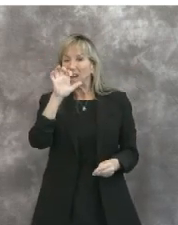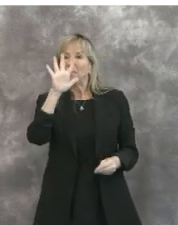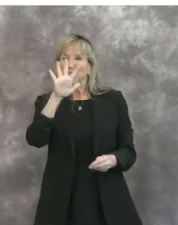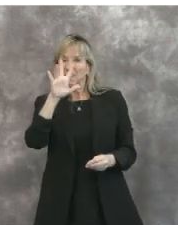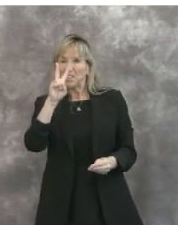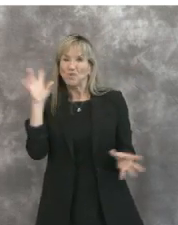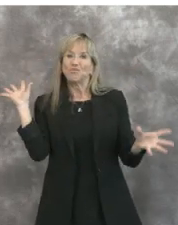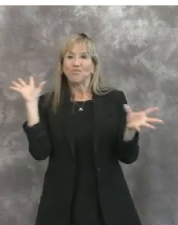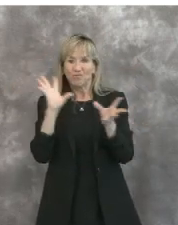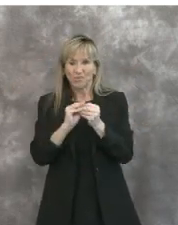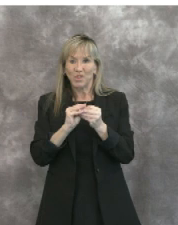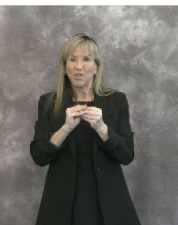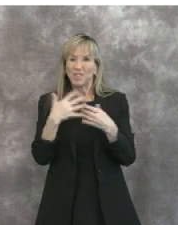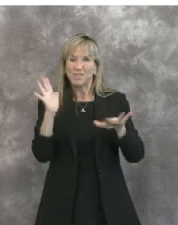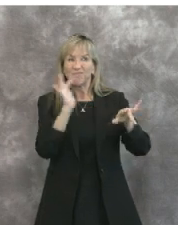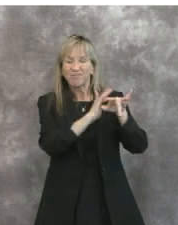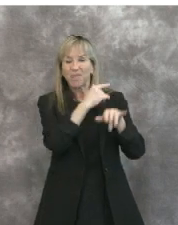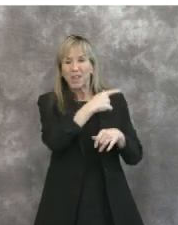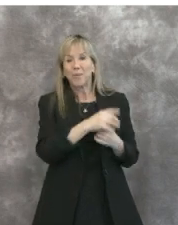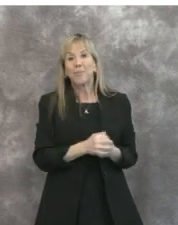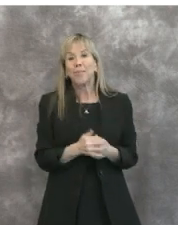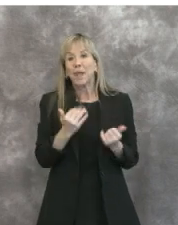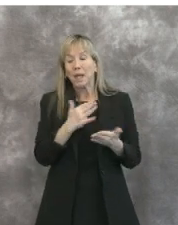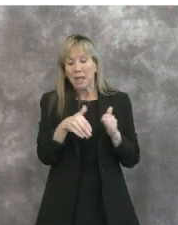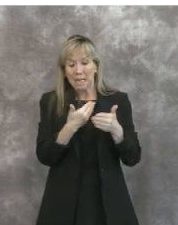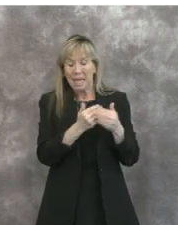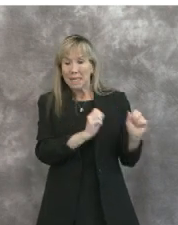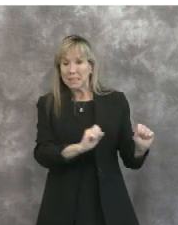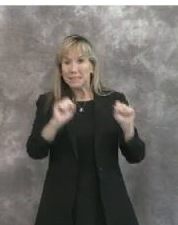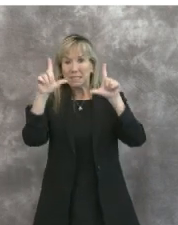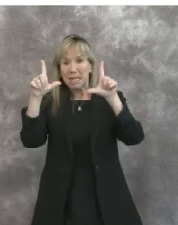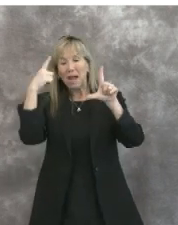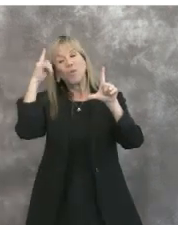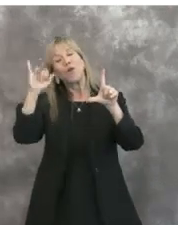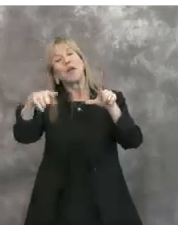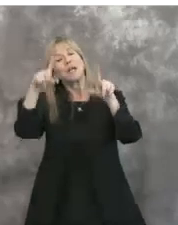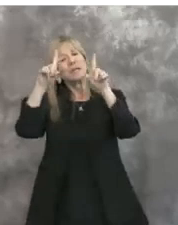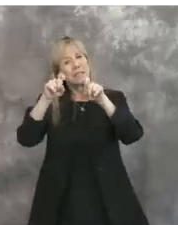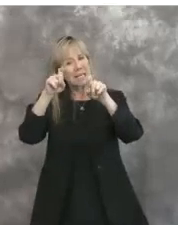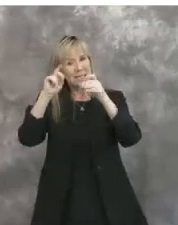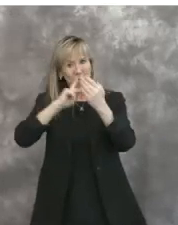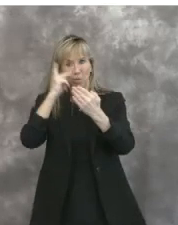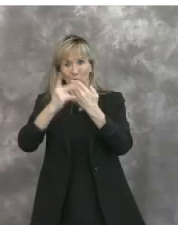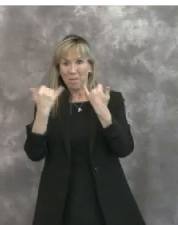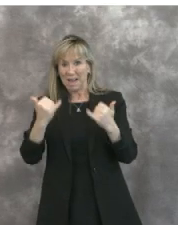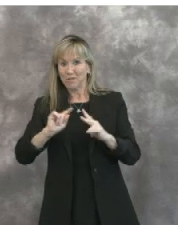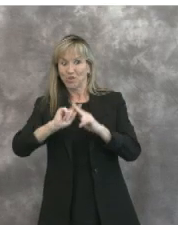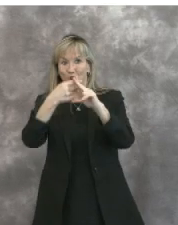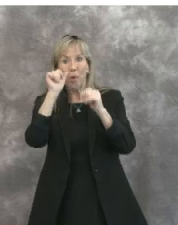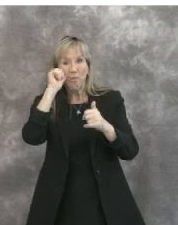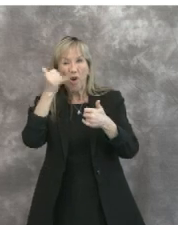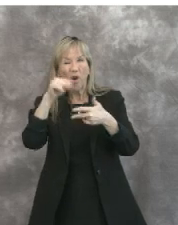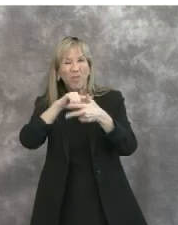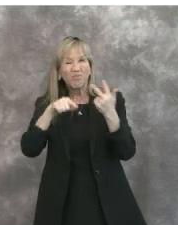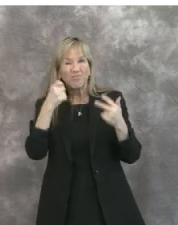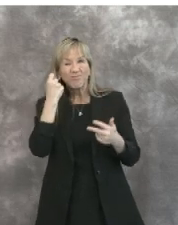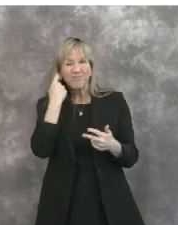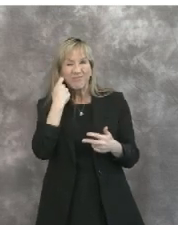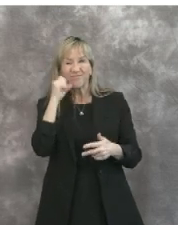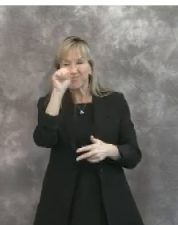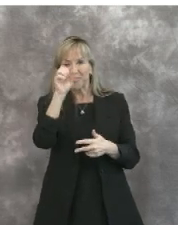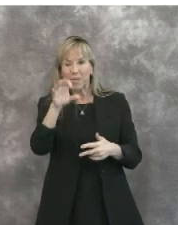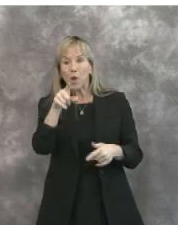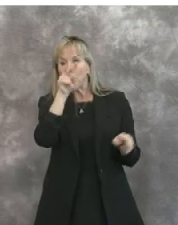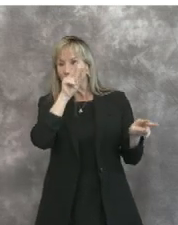total. Next is the slide on the website for the testing program that is being launched effective tomorrow. You can go